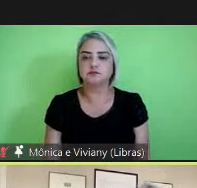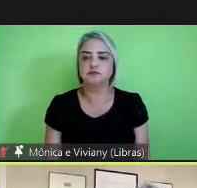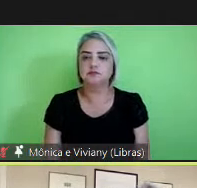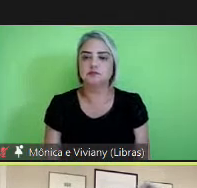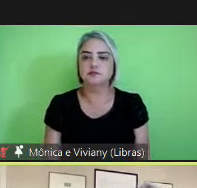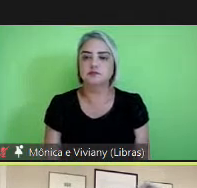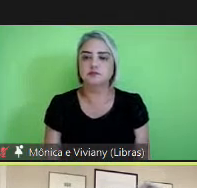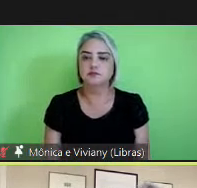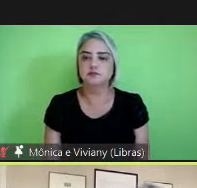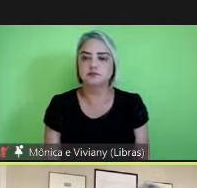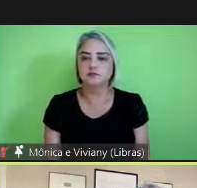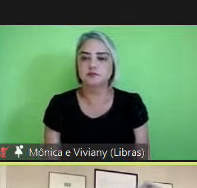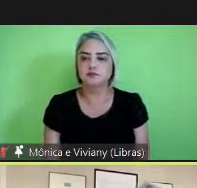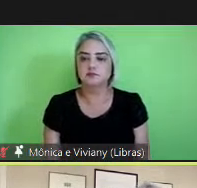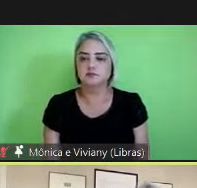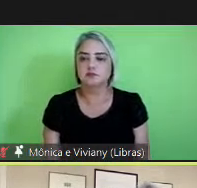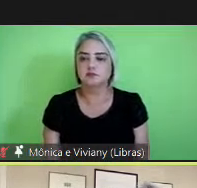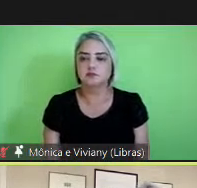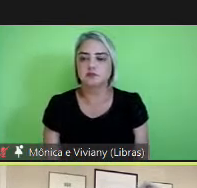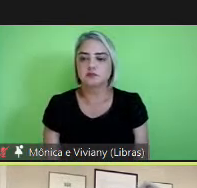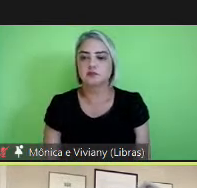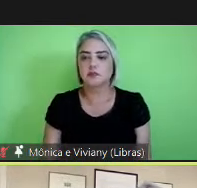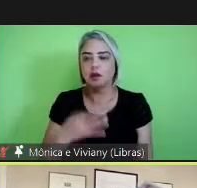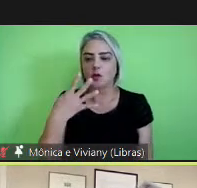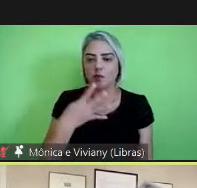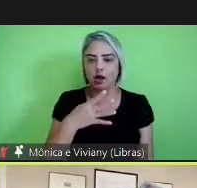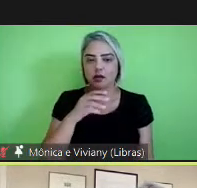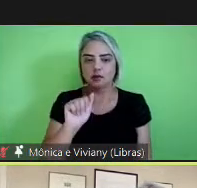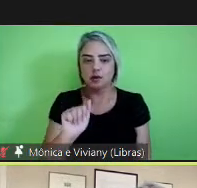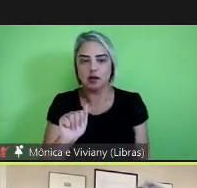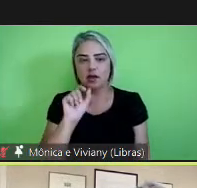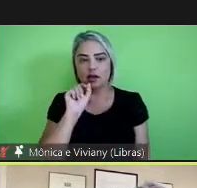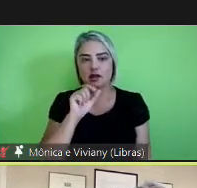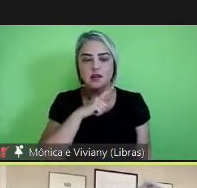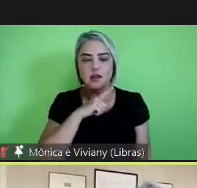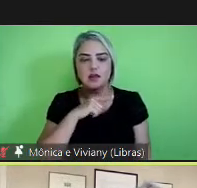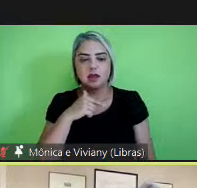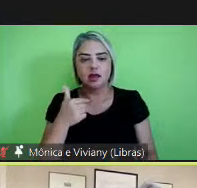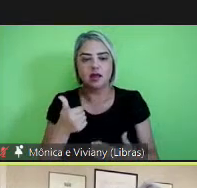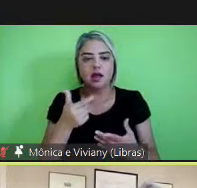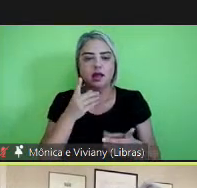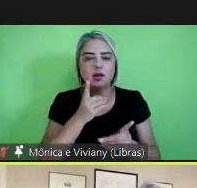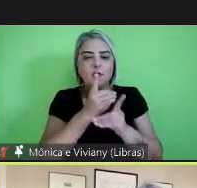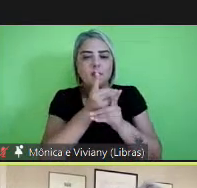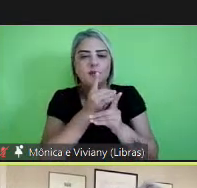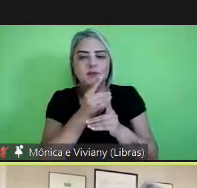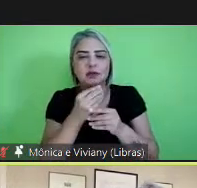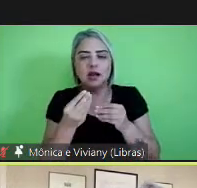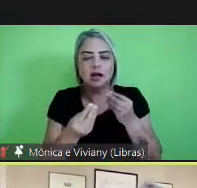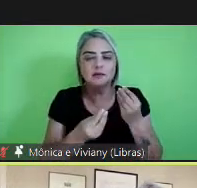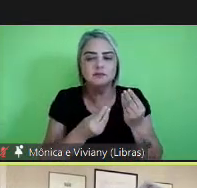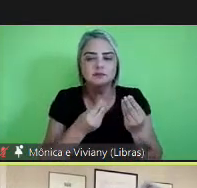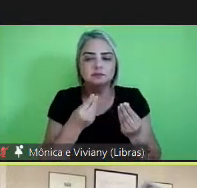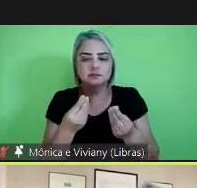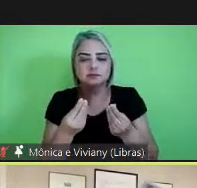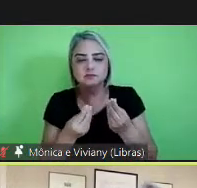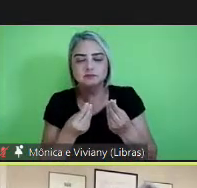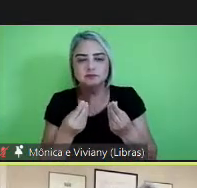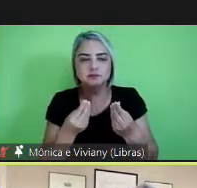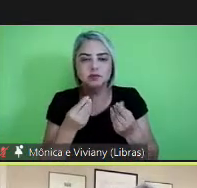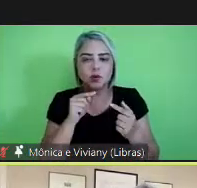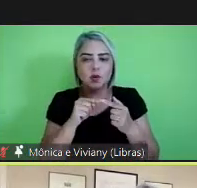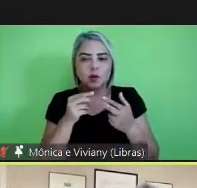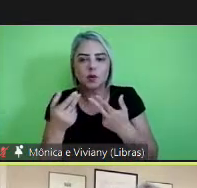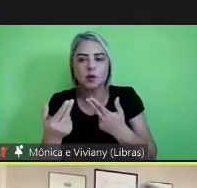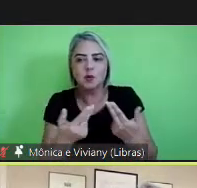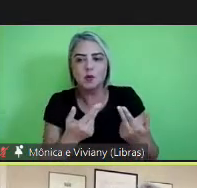The fourth A is agree. This is about finding common ground, agreeing on the roles of the patient and the provider, managing expectations, and